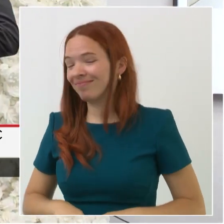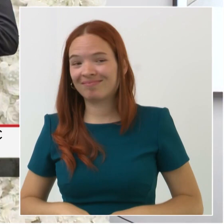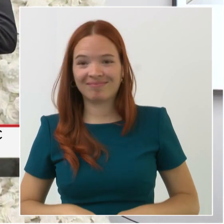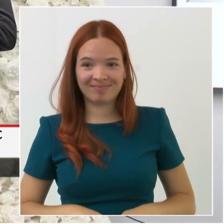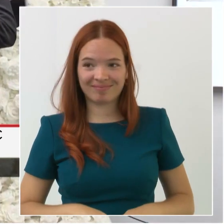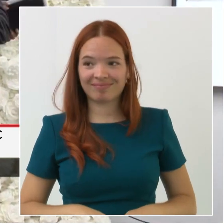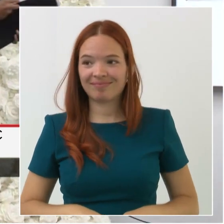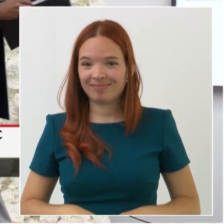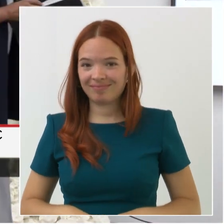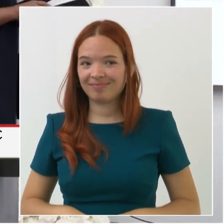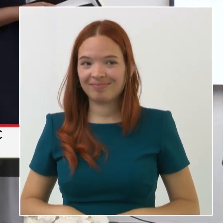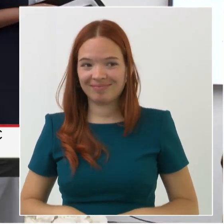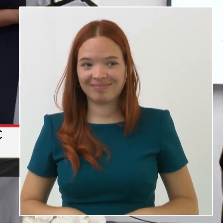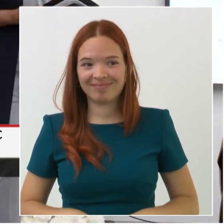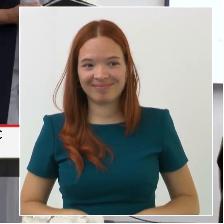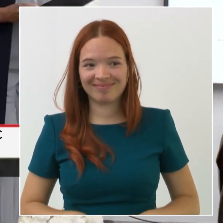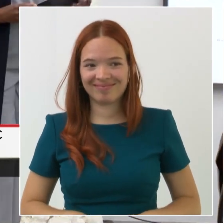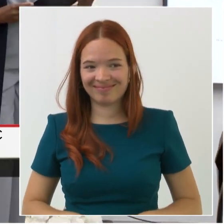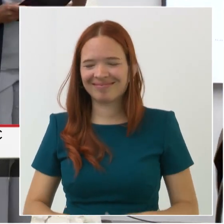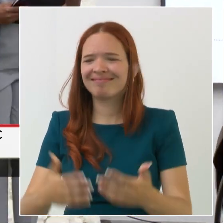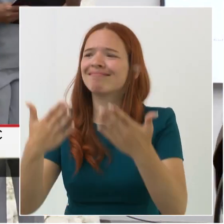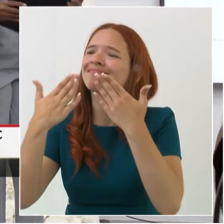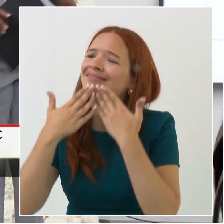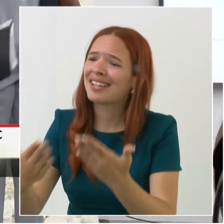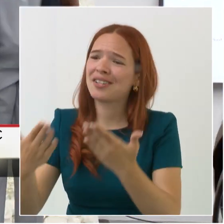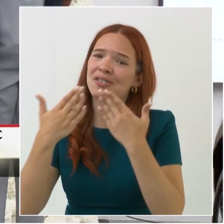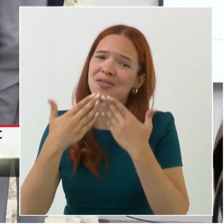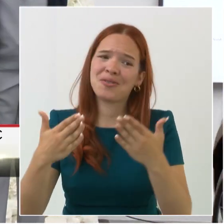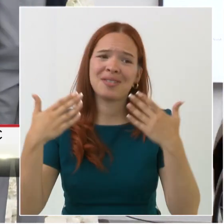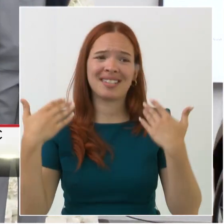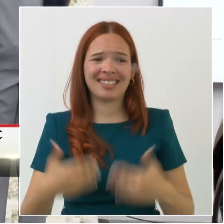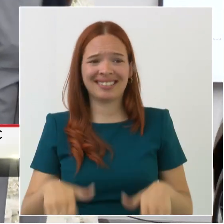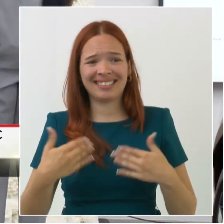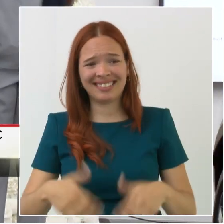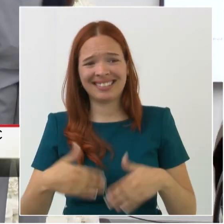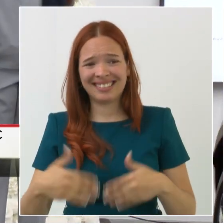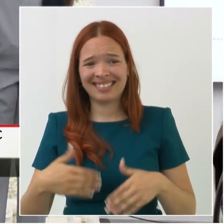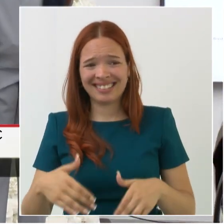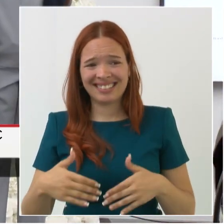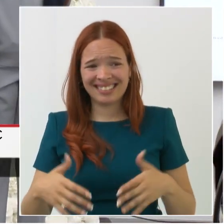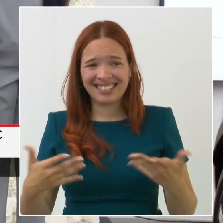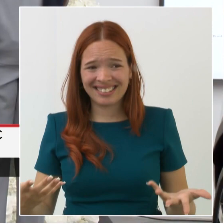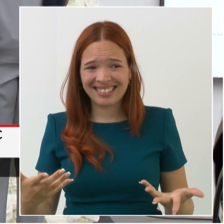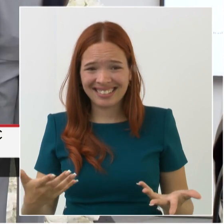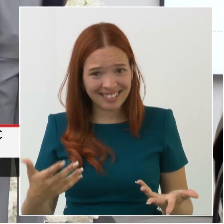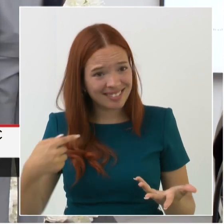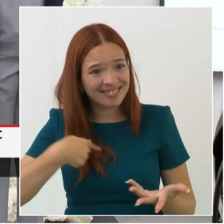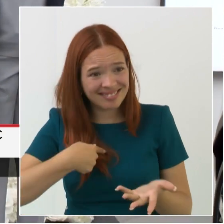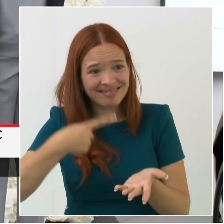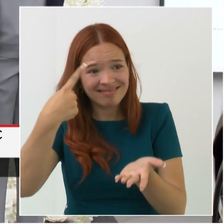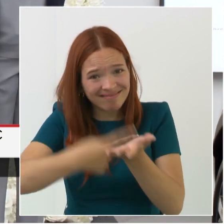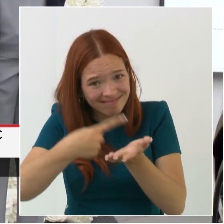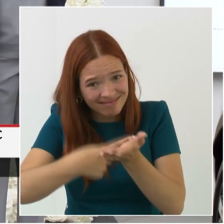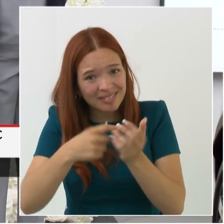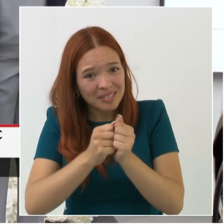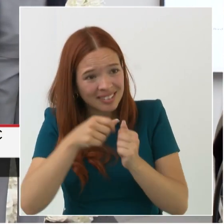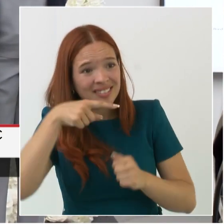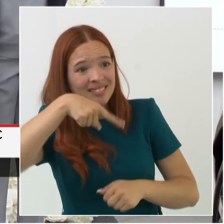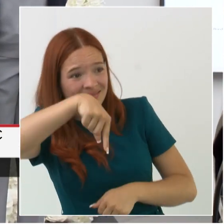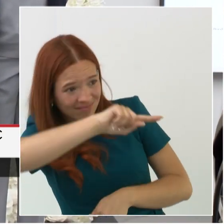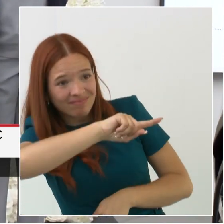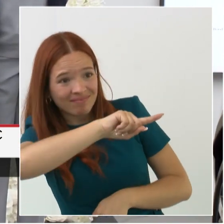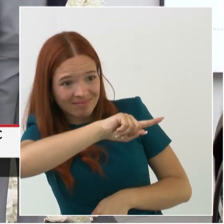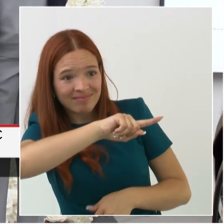Thank you so much. And in talking to a lot of your staff, I understand a lot of them drive battery electric vehicles. So we're looking for